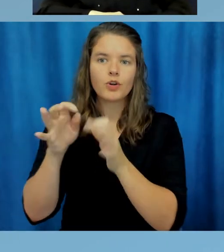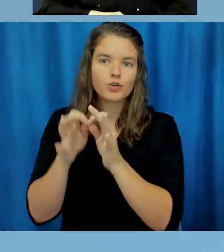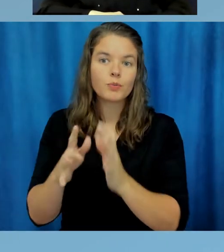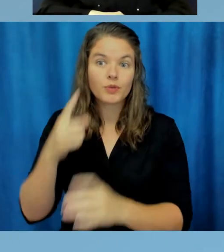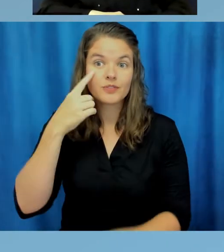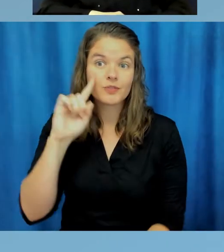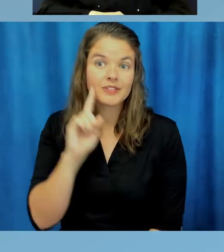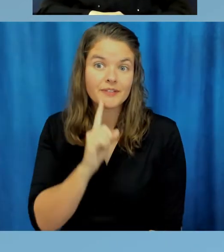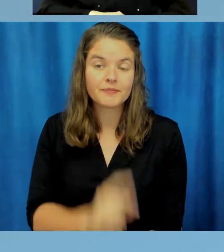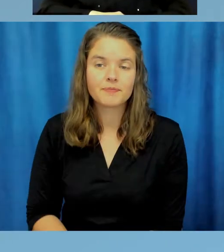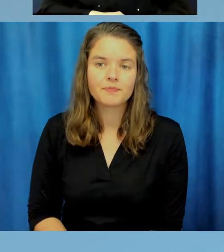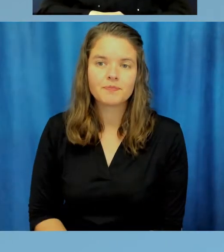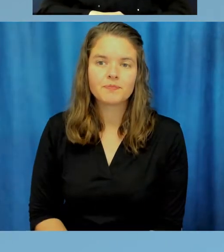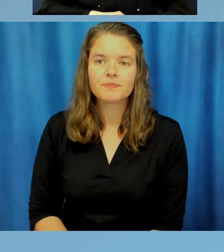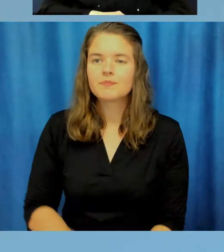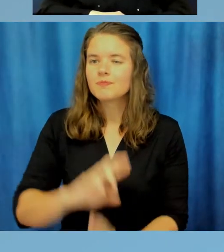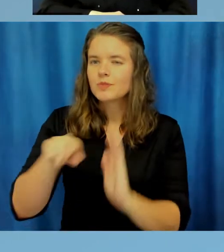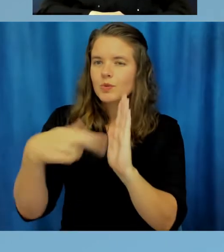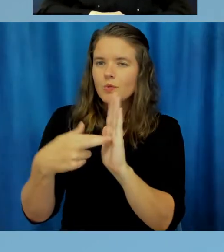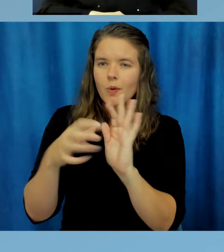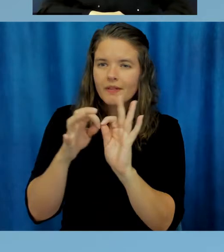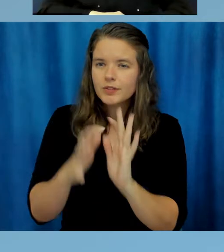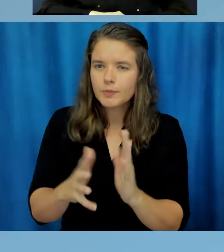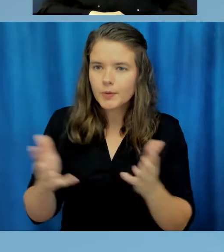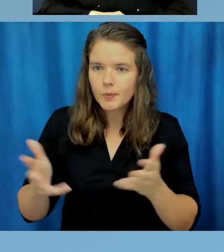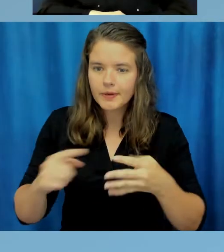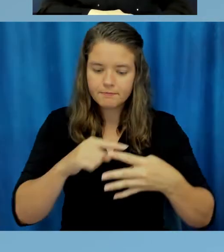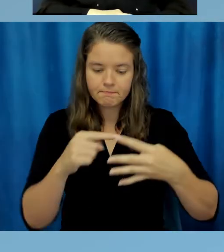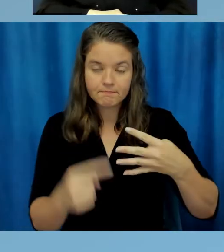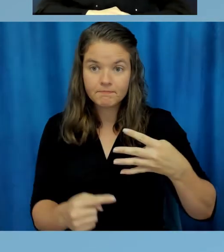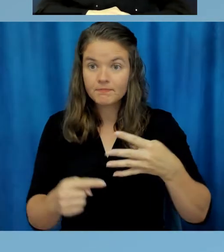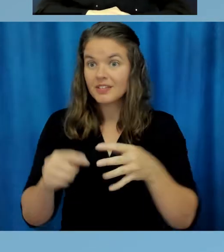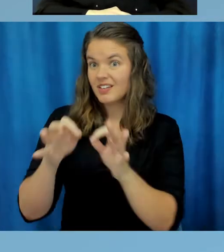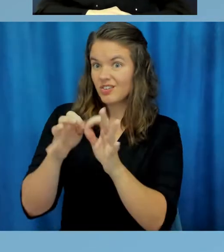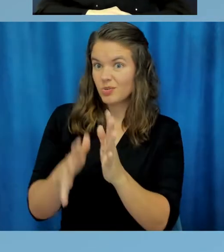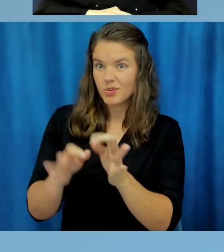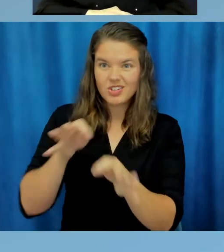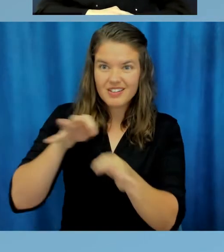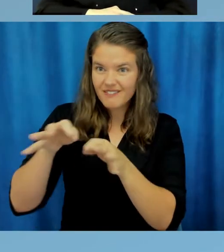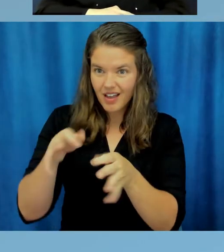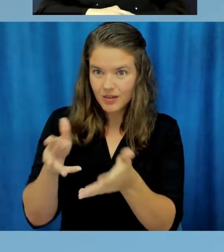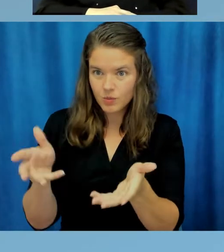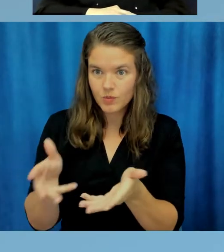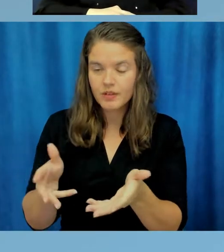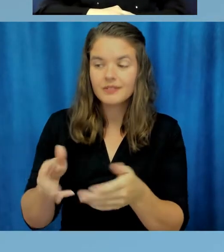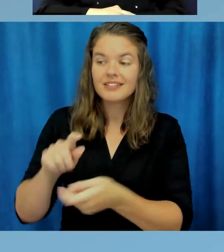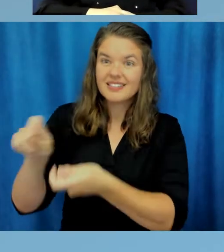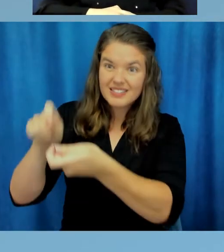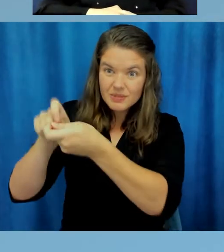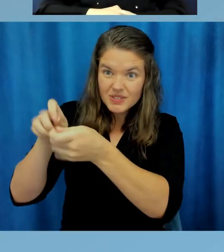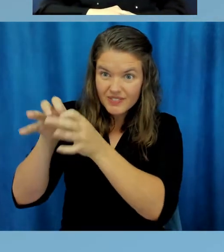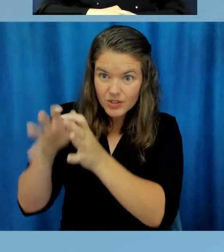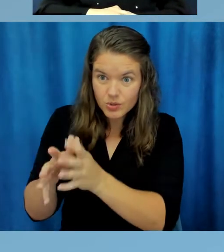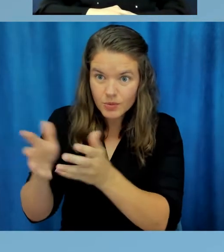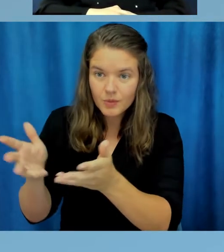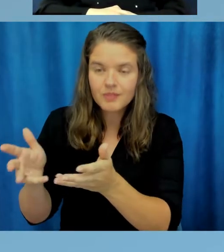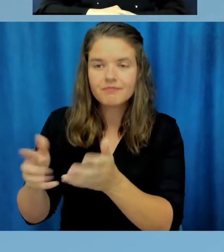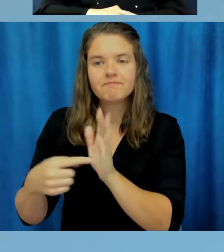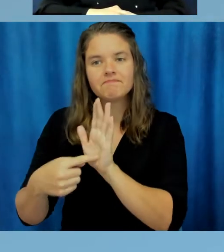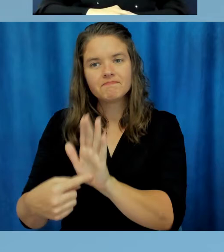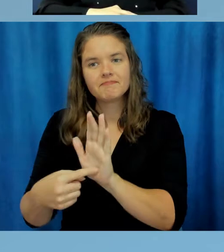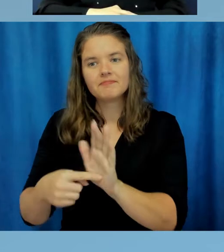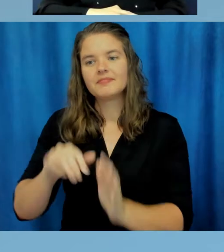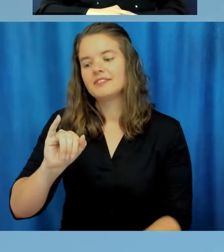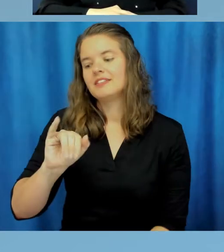It outlines the role of an interpreter. It defines interpreters It defines specific interpreters. So for